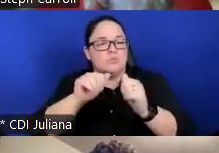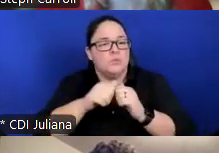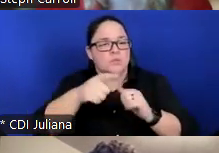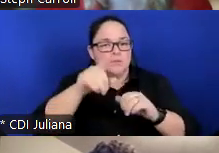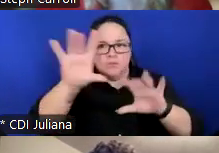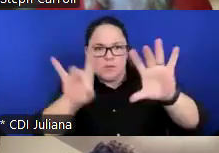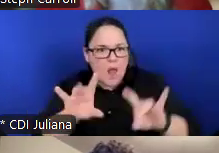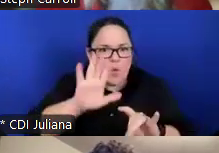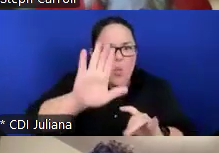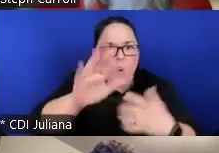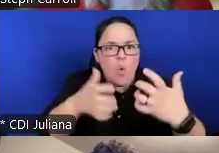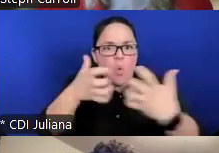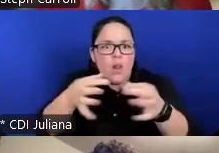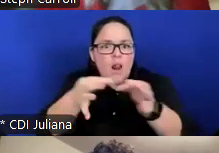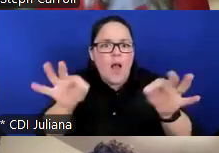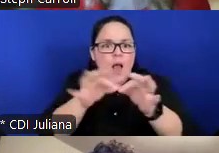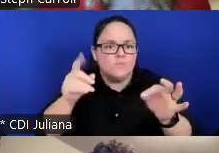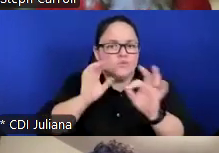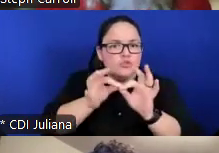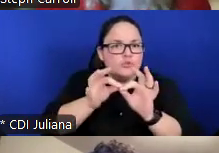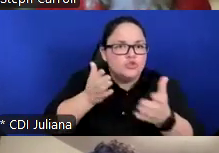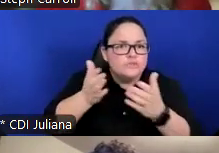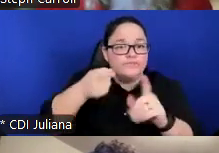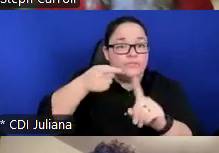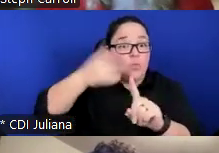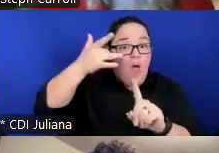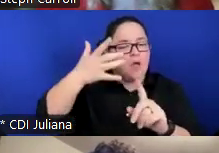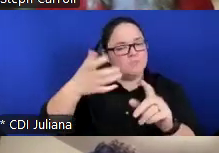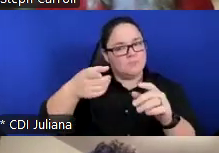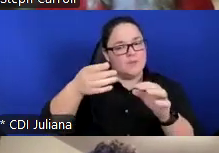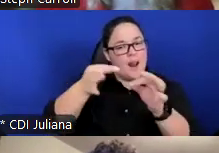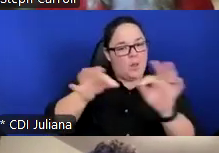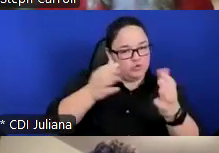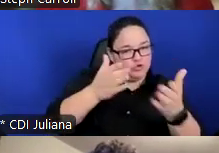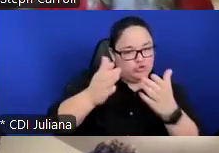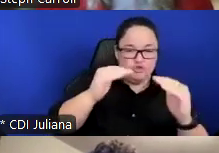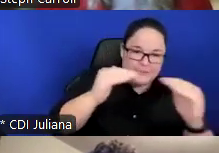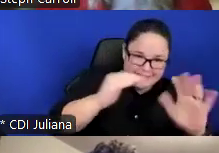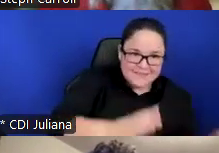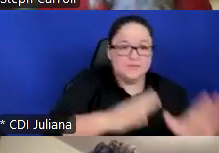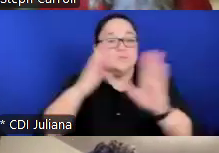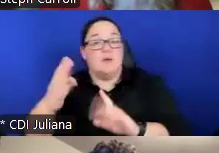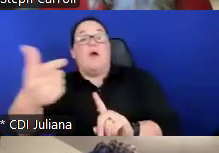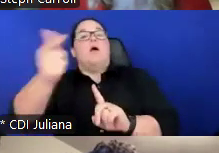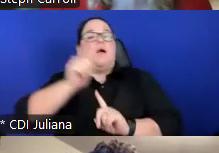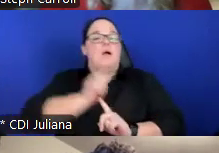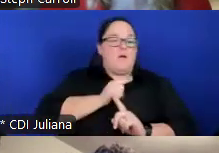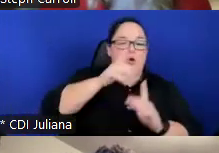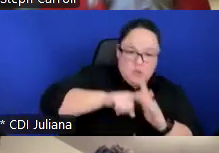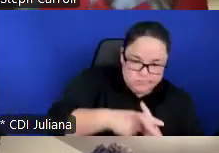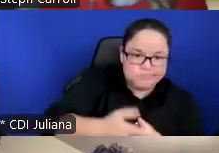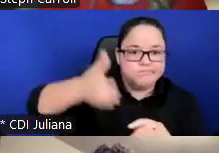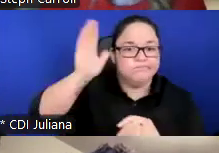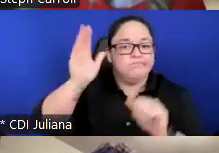before we will come back to me, and then we will move into our presentation with Elizabeth Gonzalez. But for now, over to